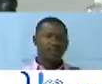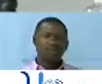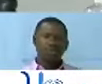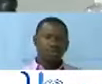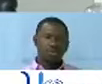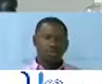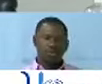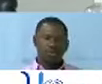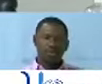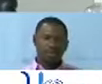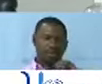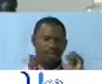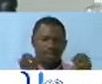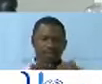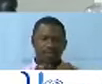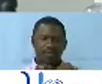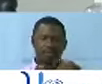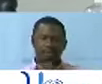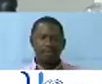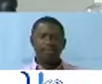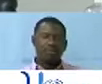executive in its letters?